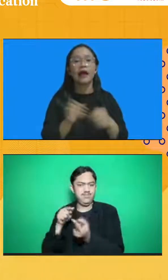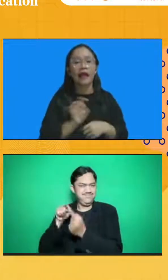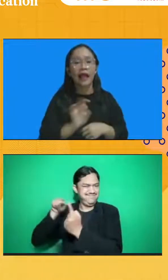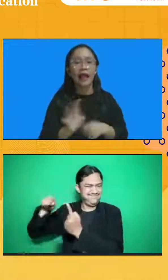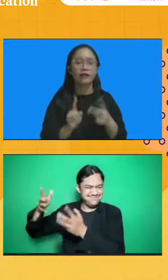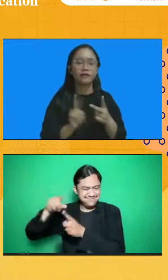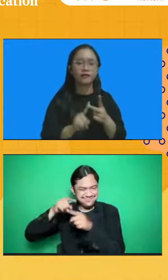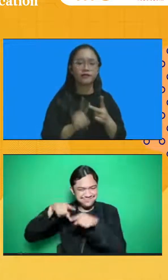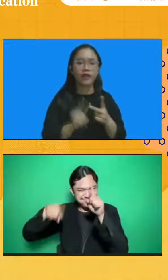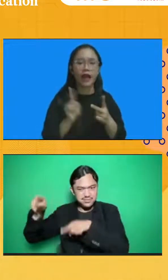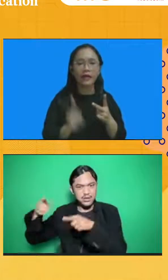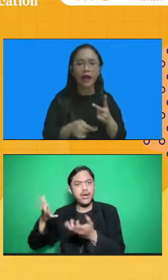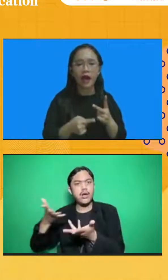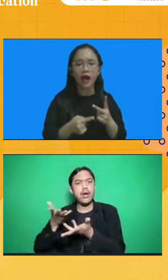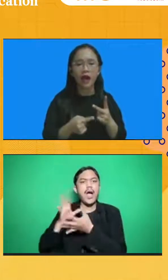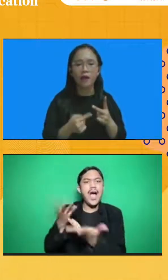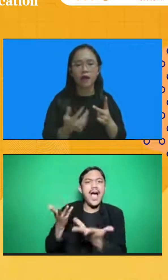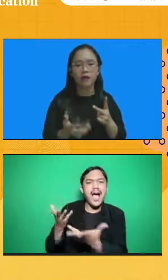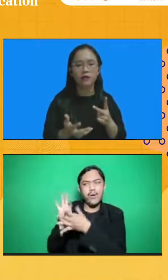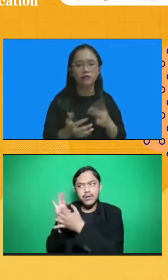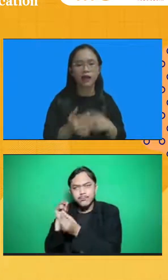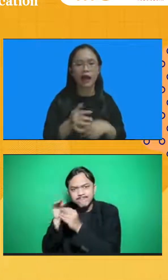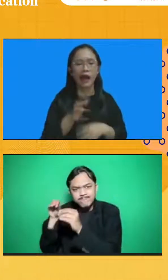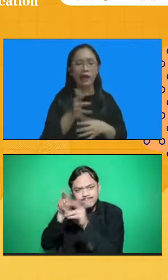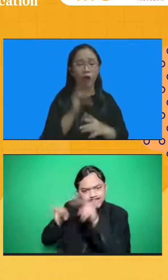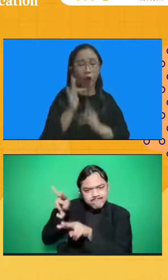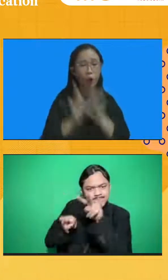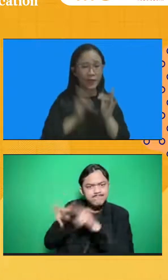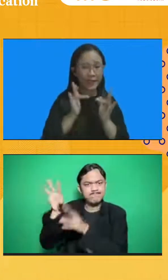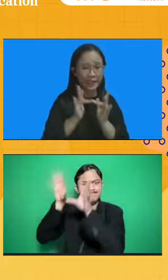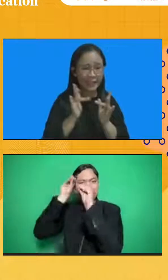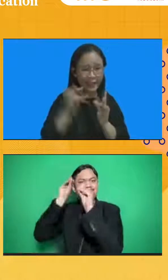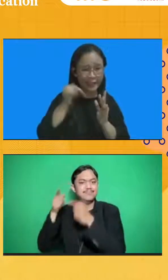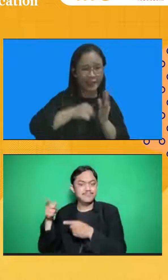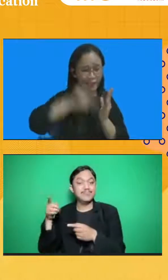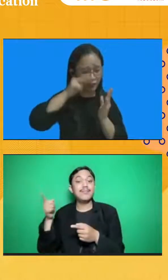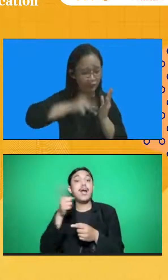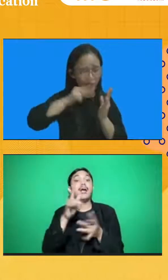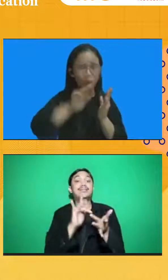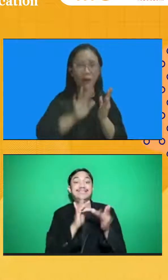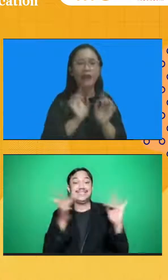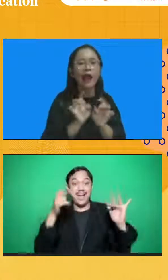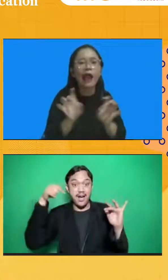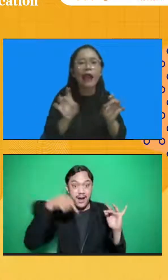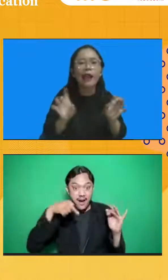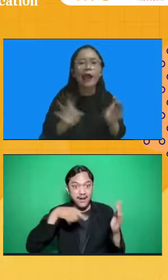the internet, sorry, the digital uh,